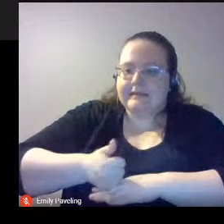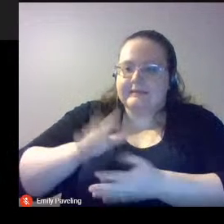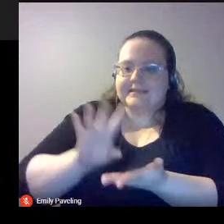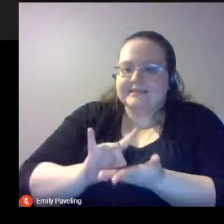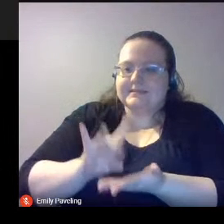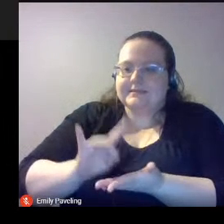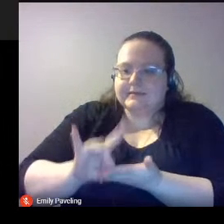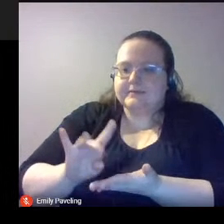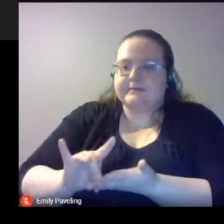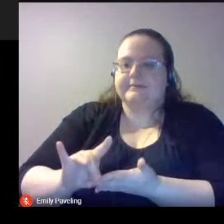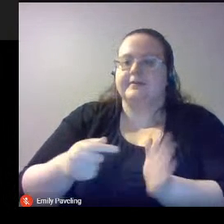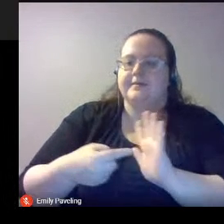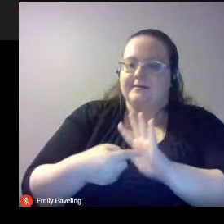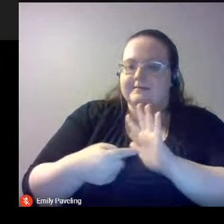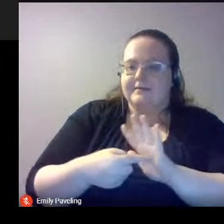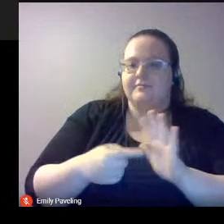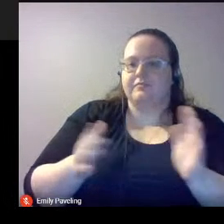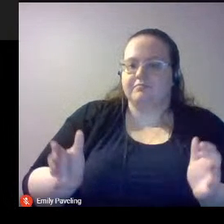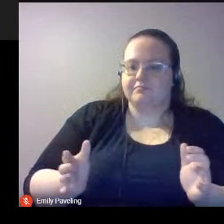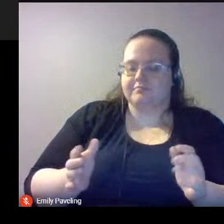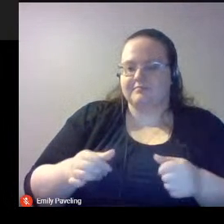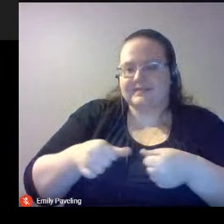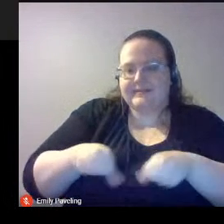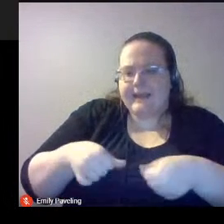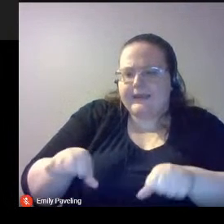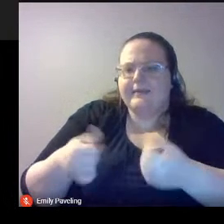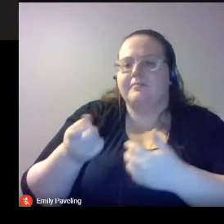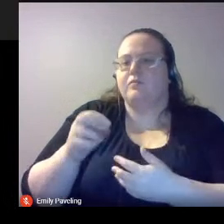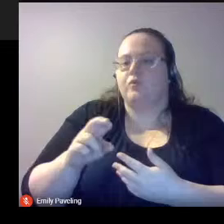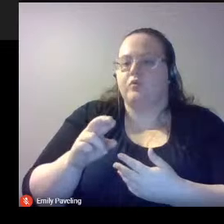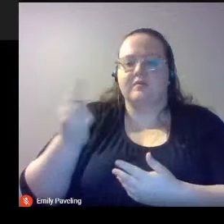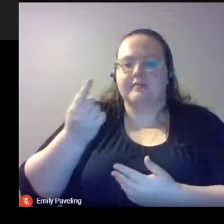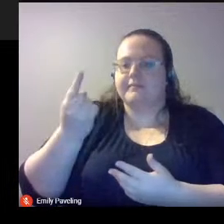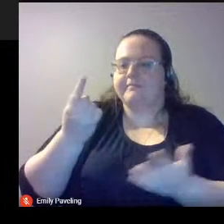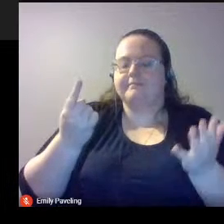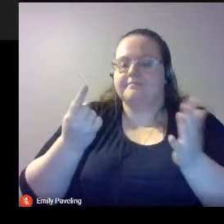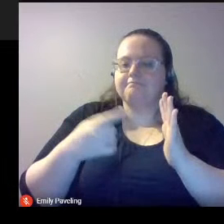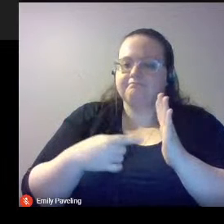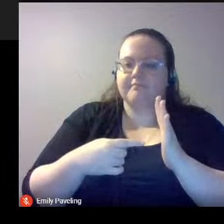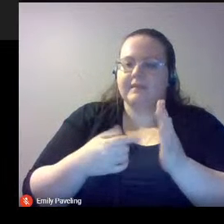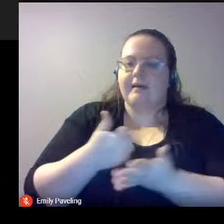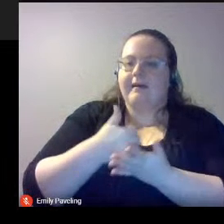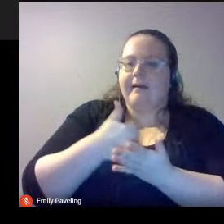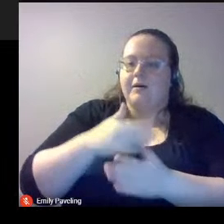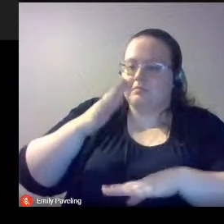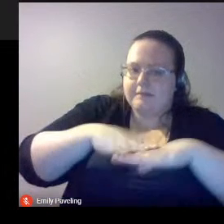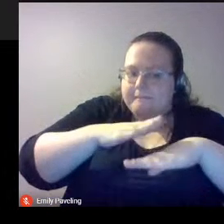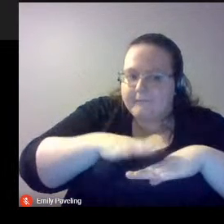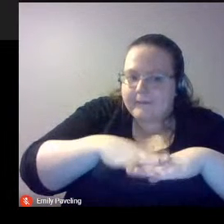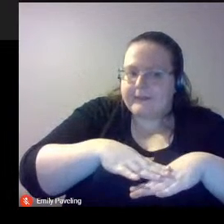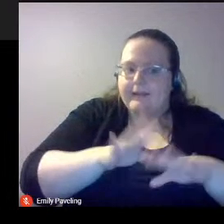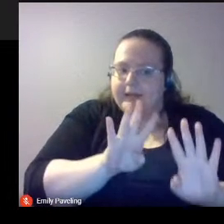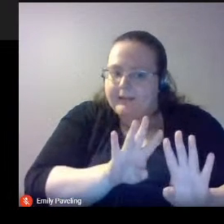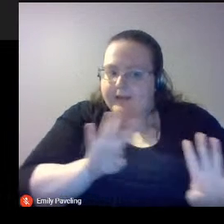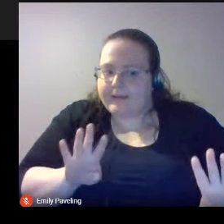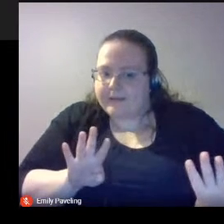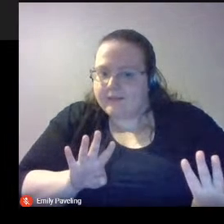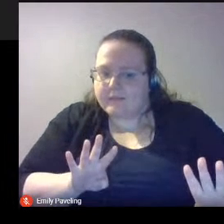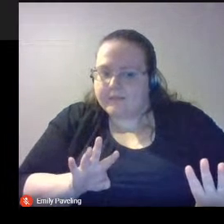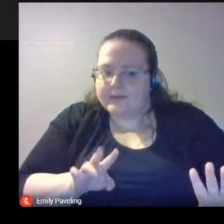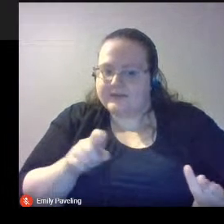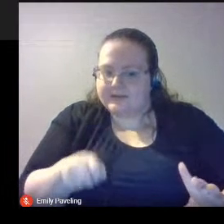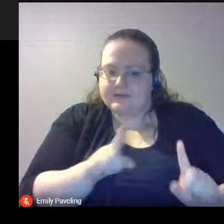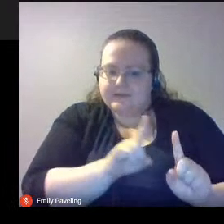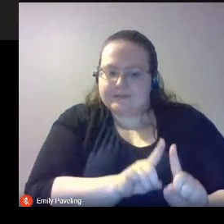queuing and lining up, such as tape on the floors or signs on the walls. Many new signs throughout our schools to remind folks about the new